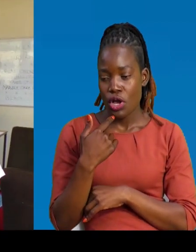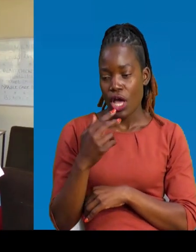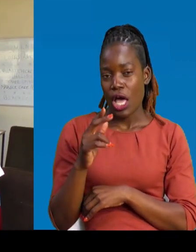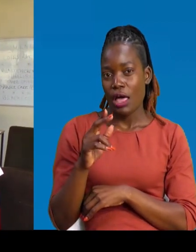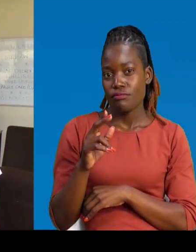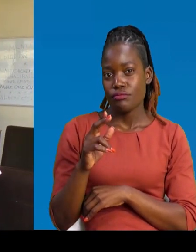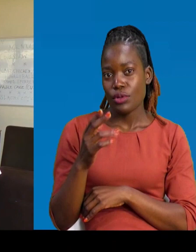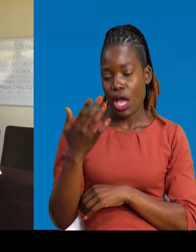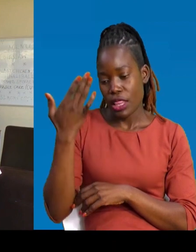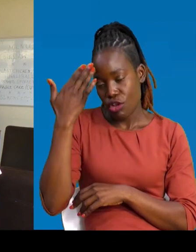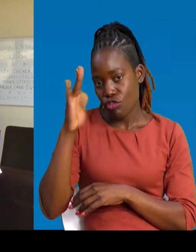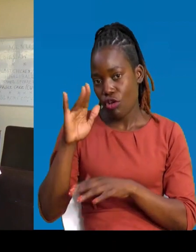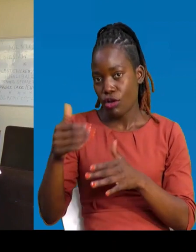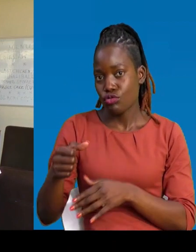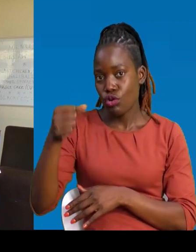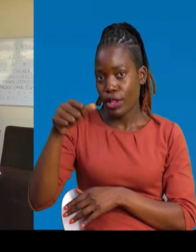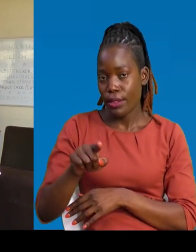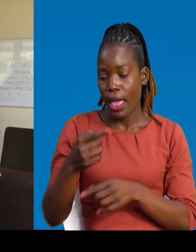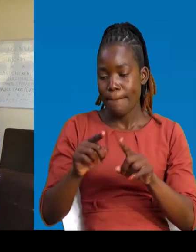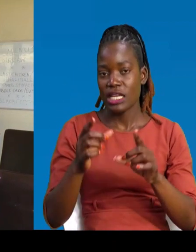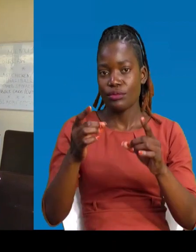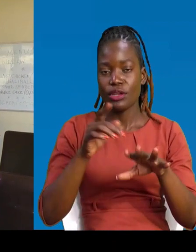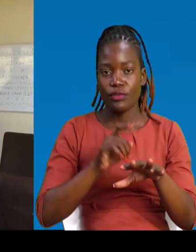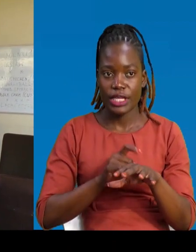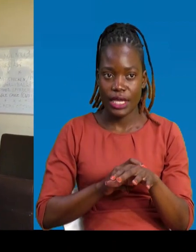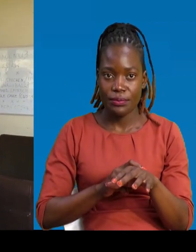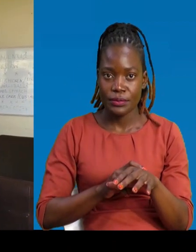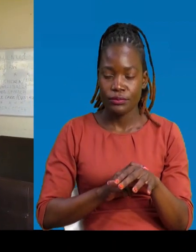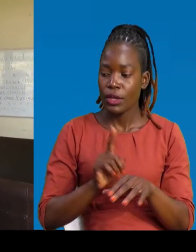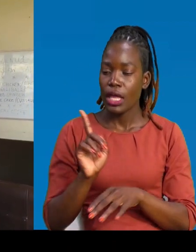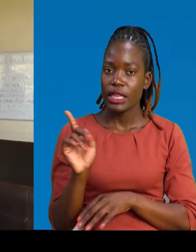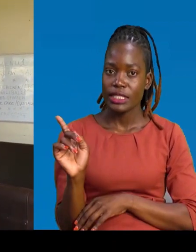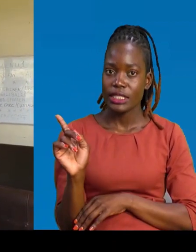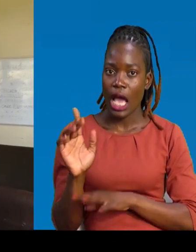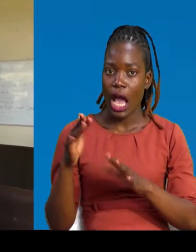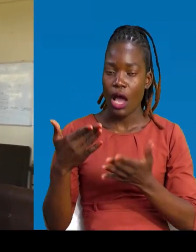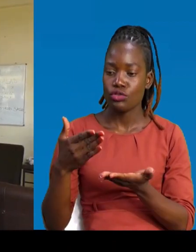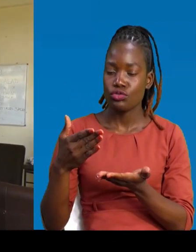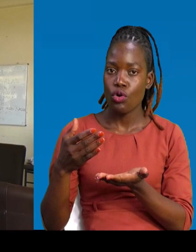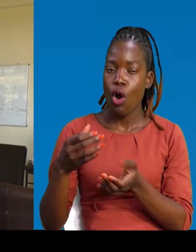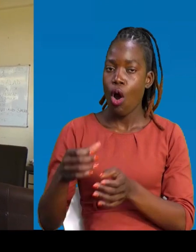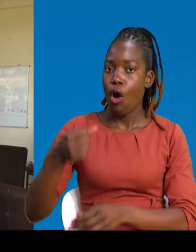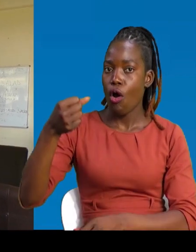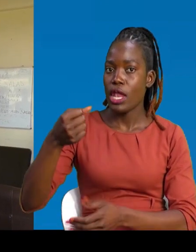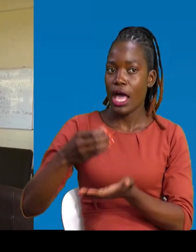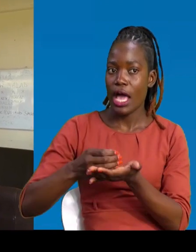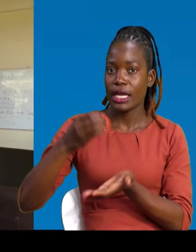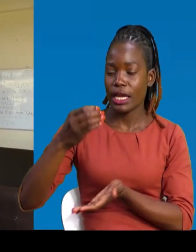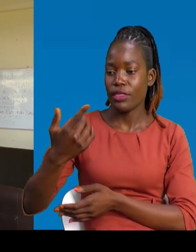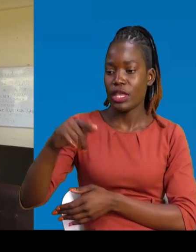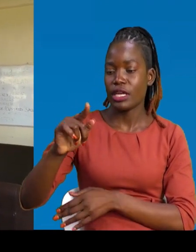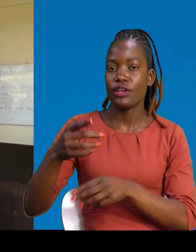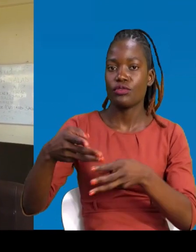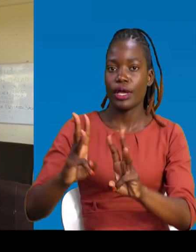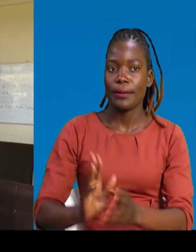labda wajazoea kushikilia hapa. But mostly, but this is kushikilia from the stem is the appropriate way. What